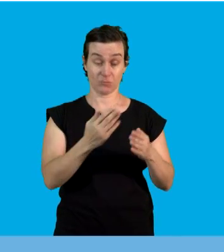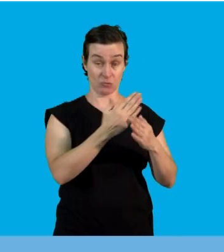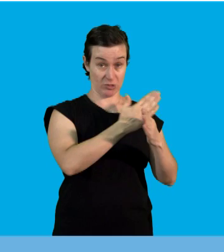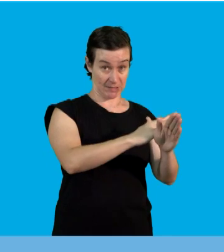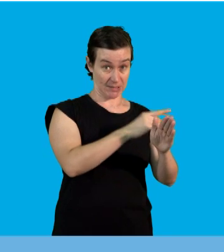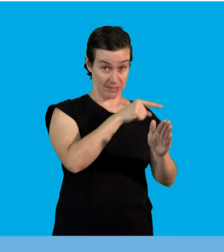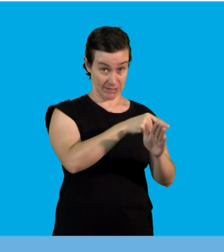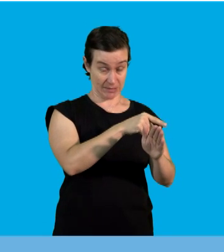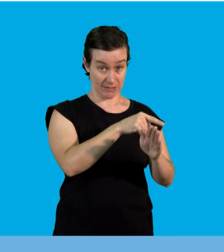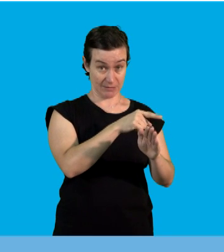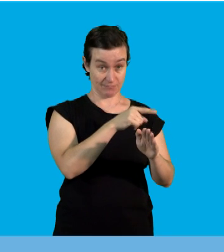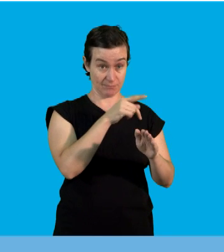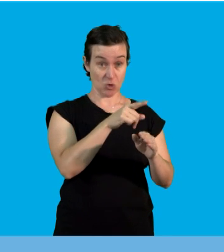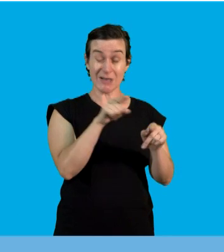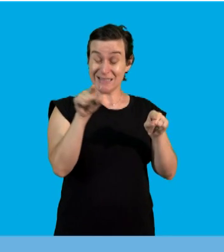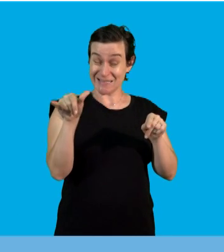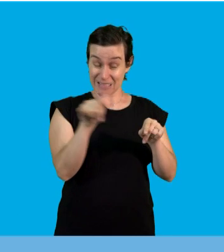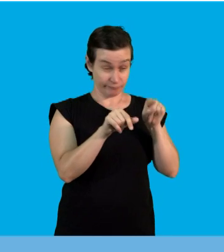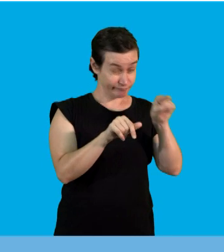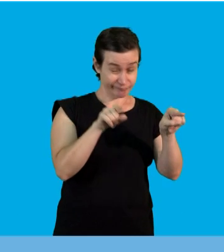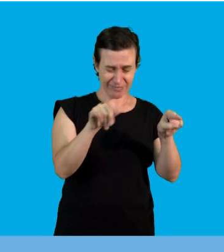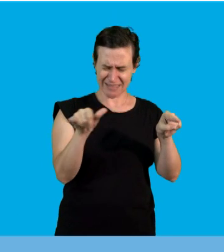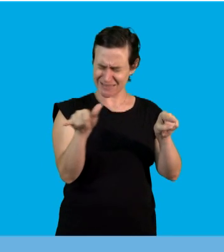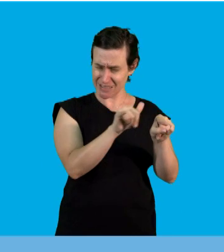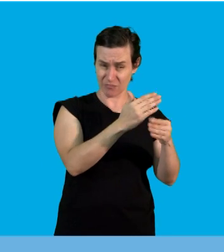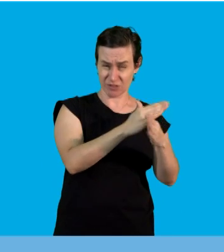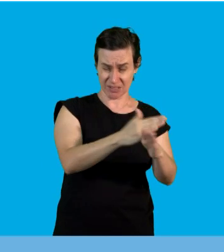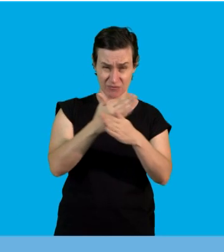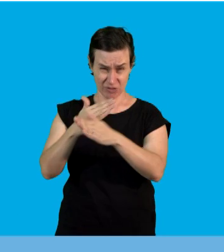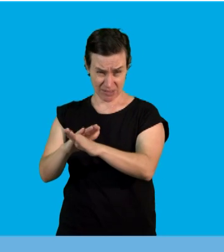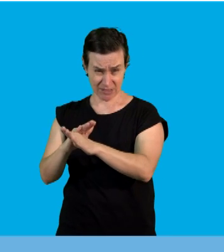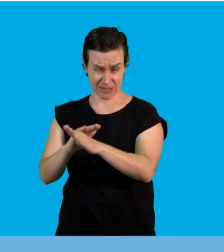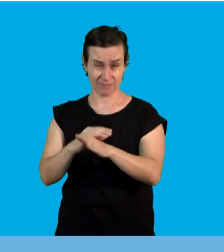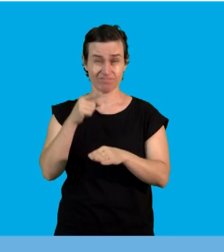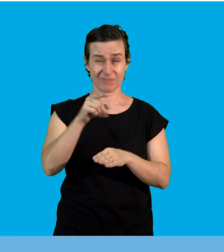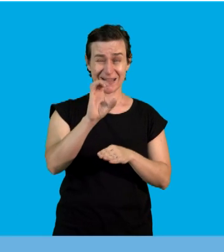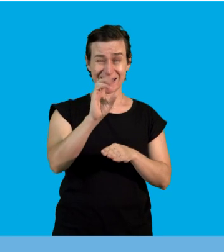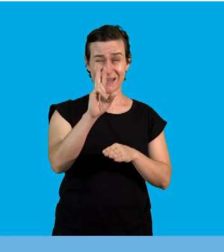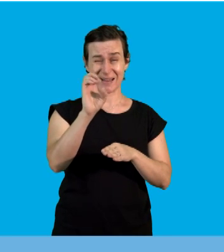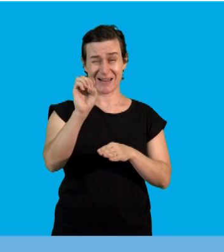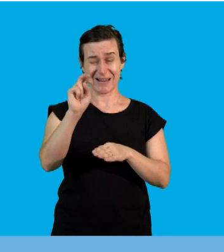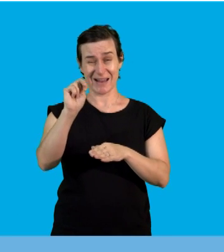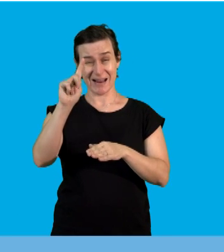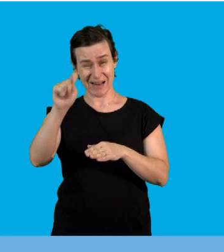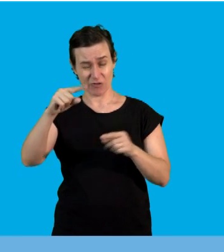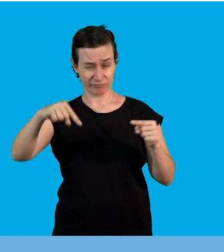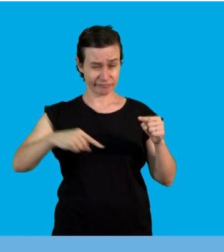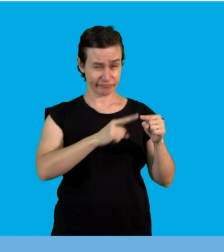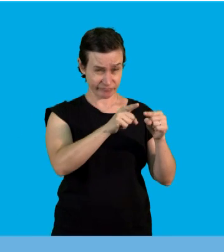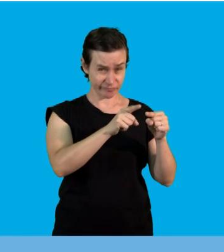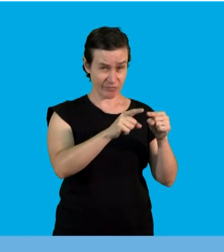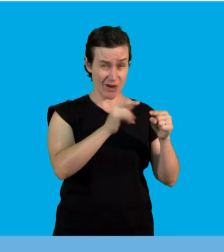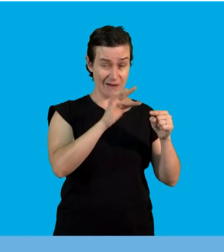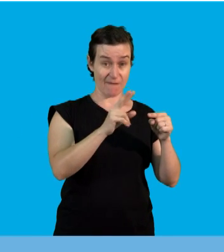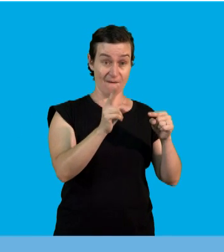resistance, for the same resistance, the relationship between the current and the voltage is directly proportional. When